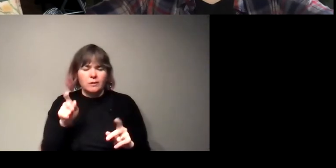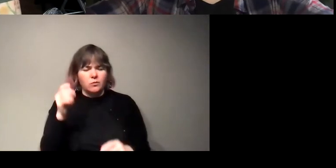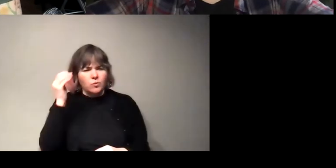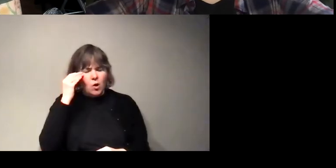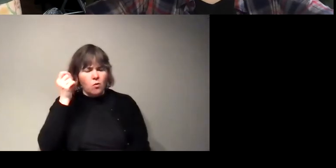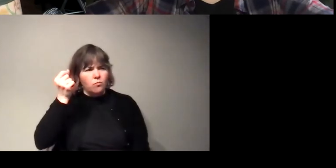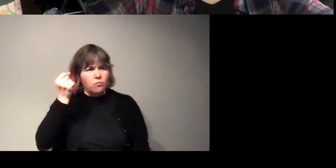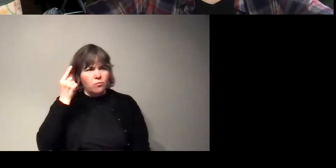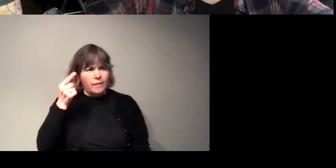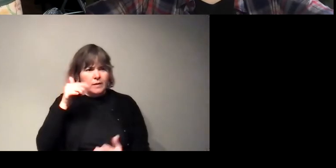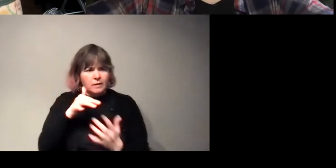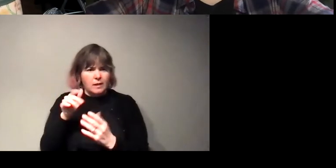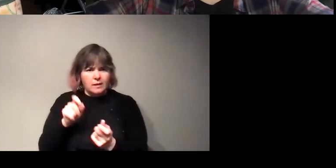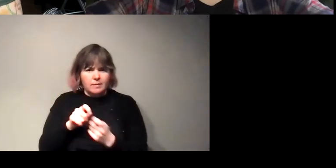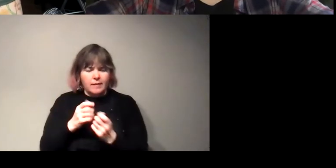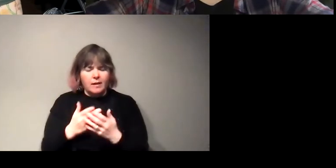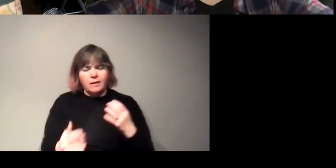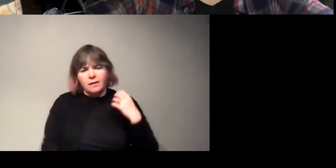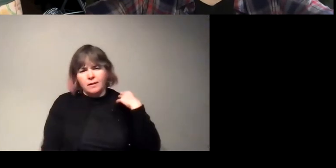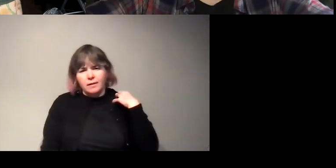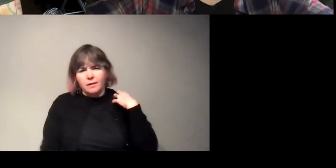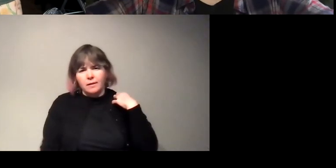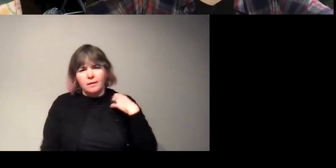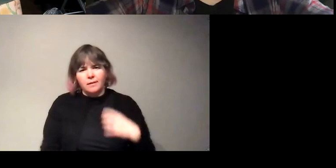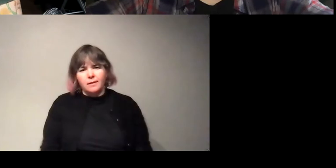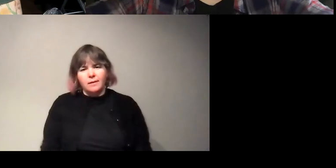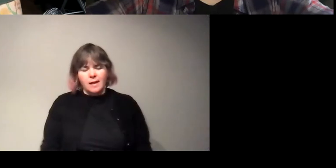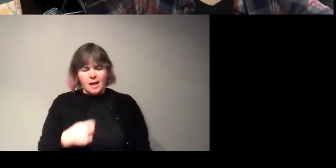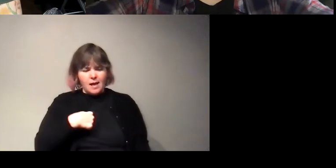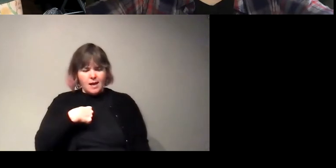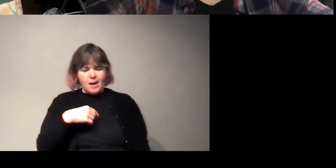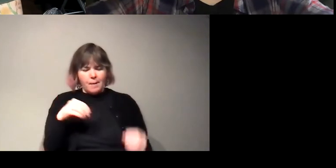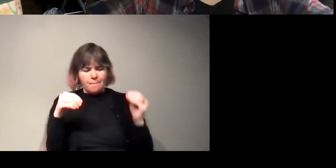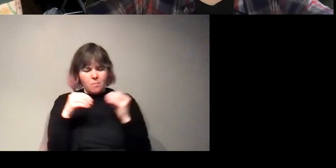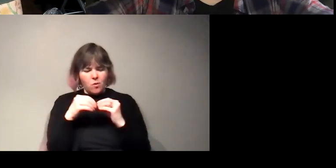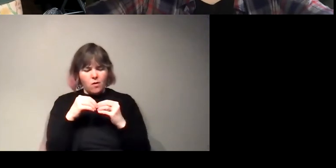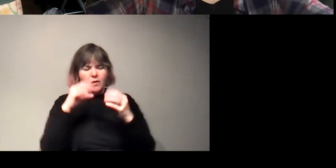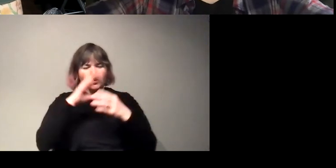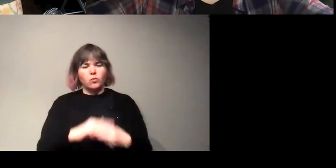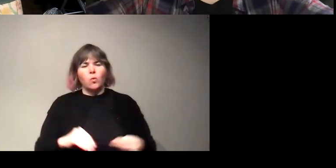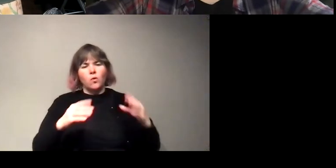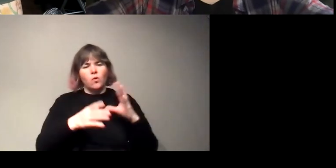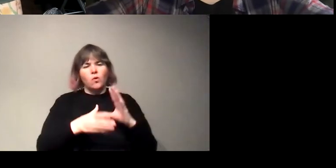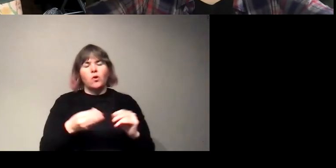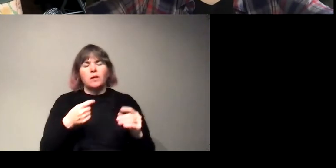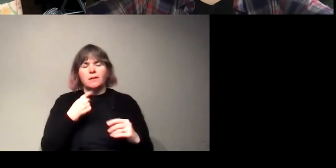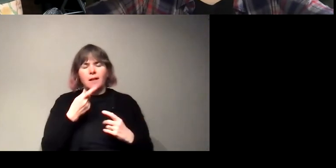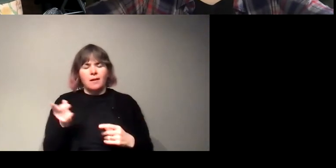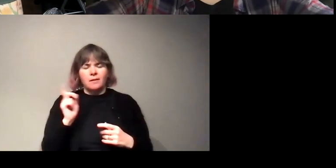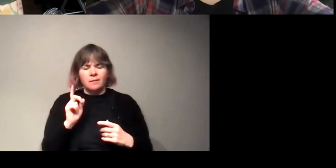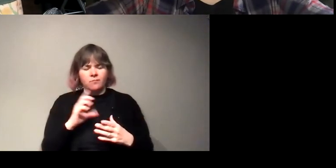they're studying that subject. And I think I'm more on the storytelling side and more on